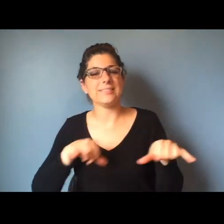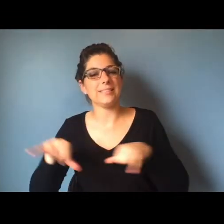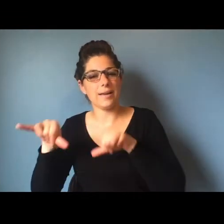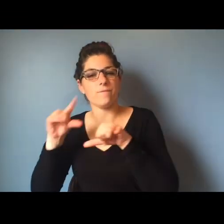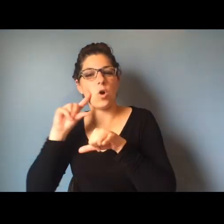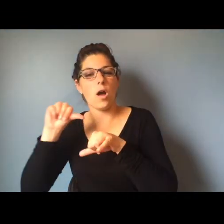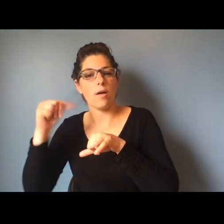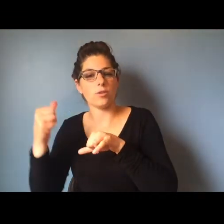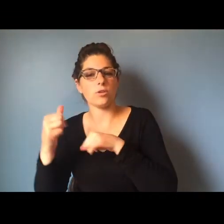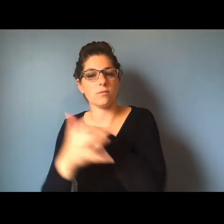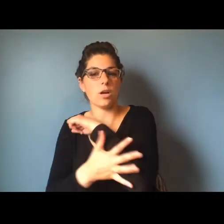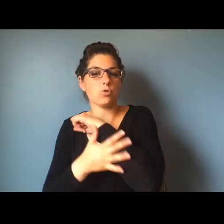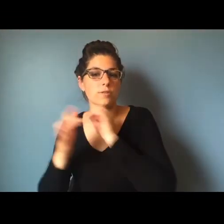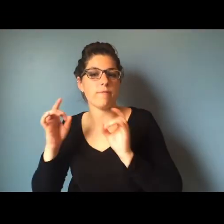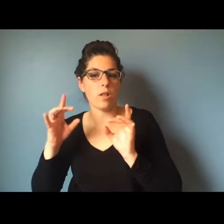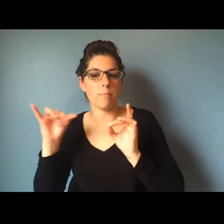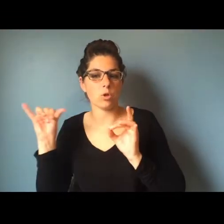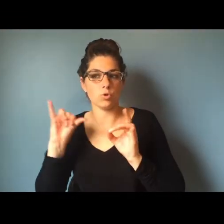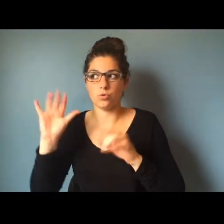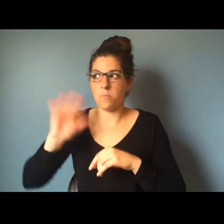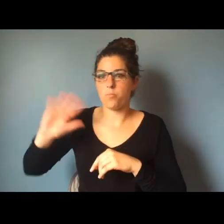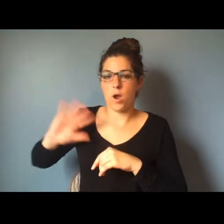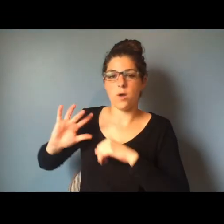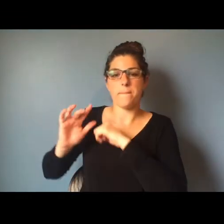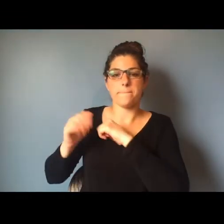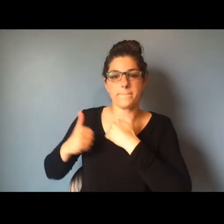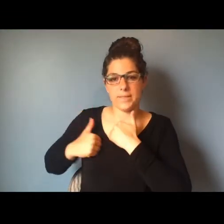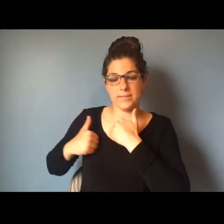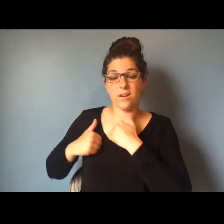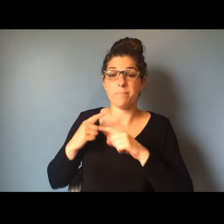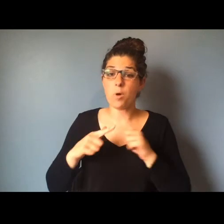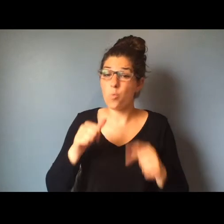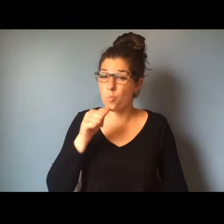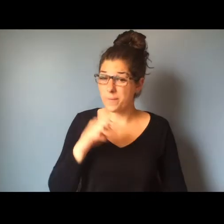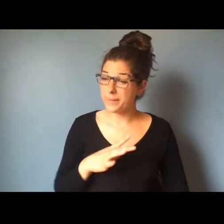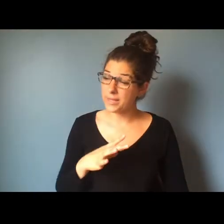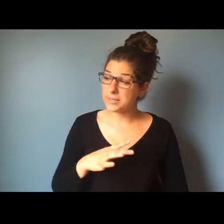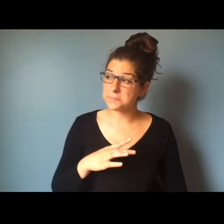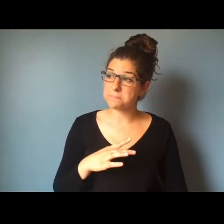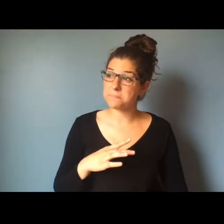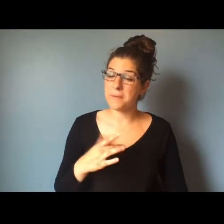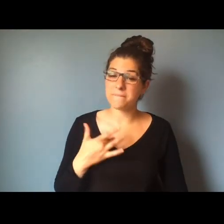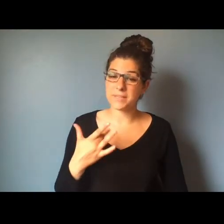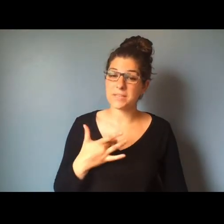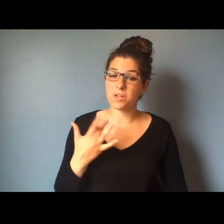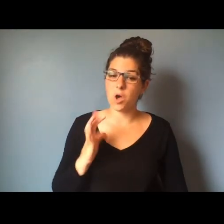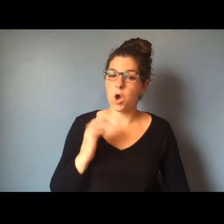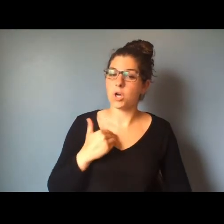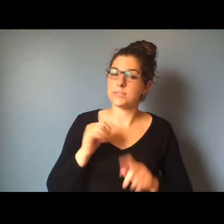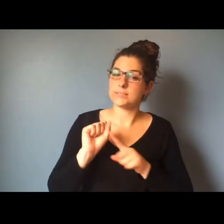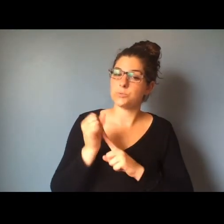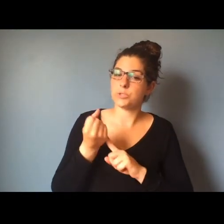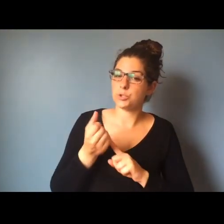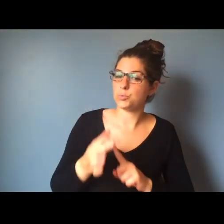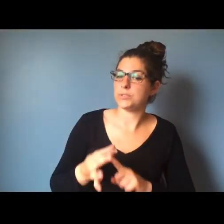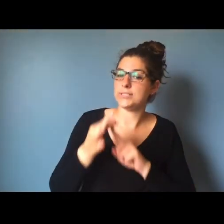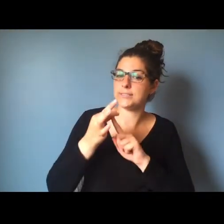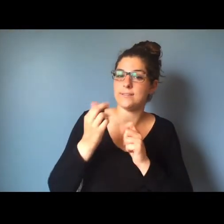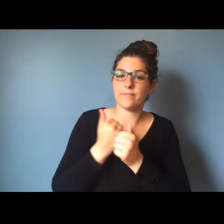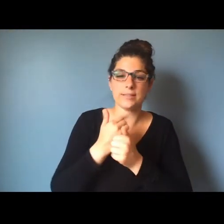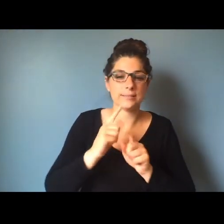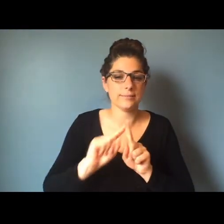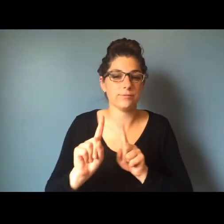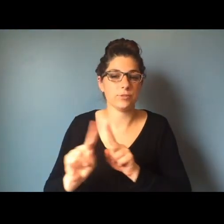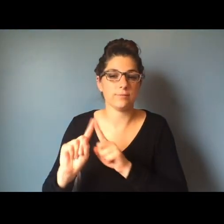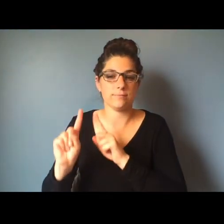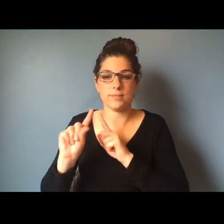volleyball too. So it's a lot of prior military. But women, I feel like our case is like a little unique. Everything is kind of like different in